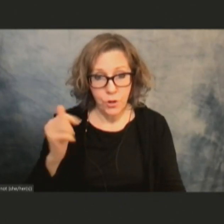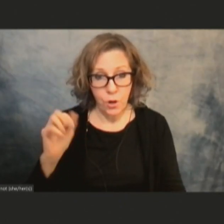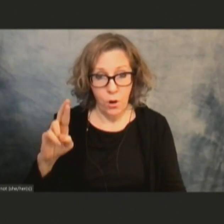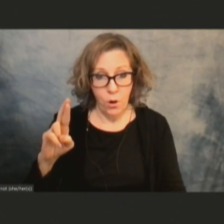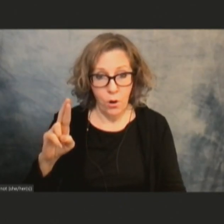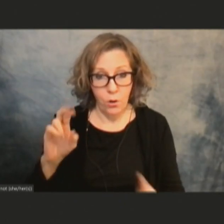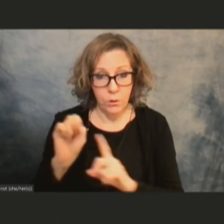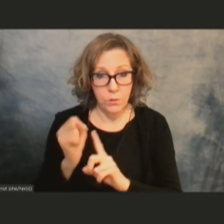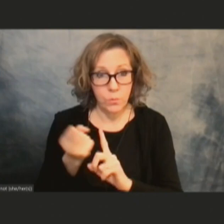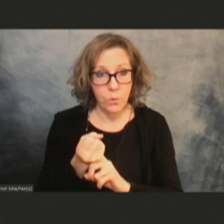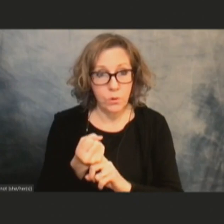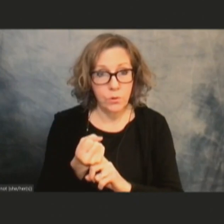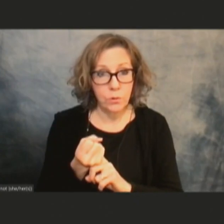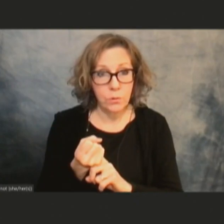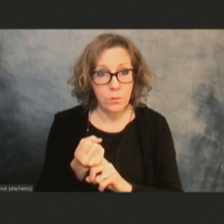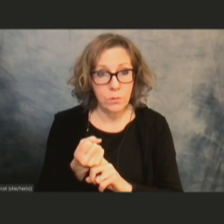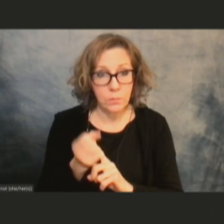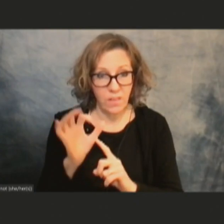situation been...